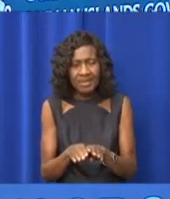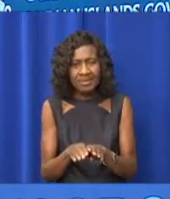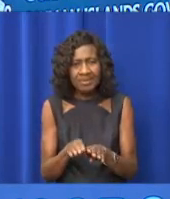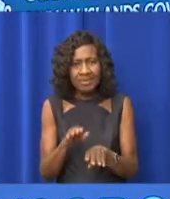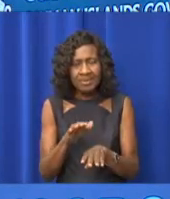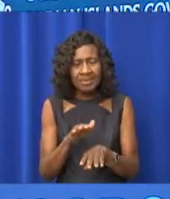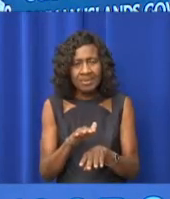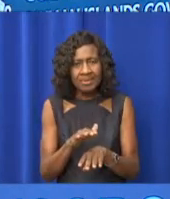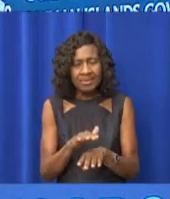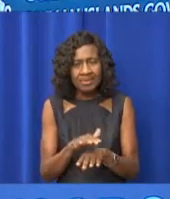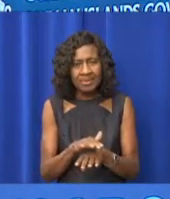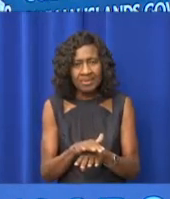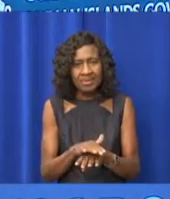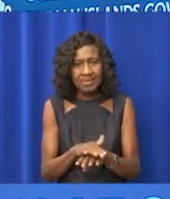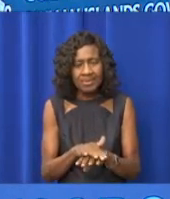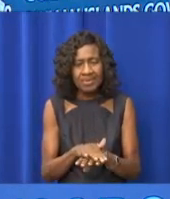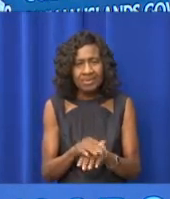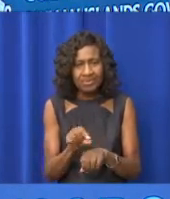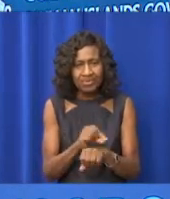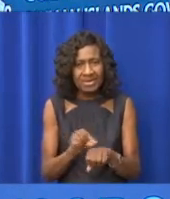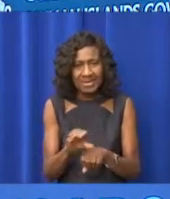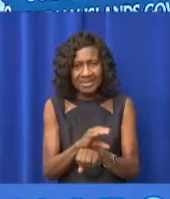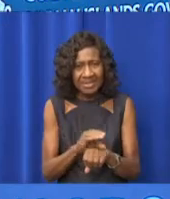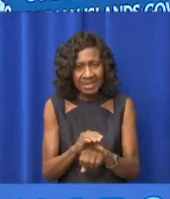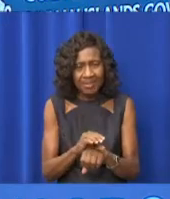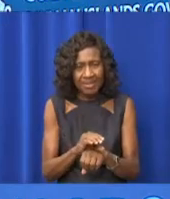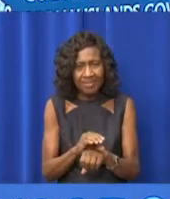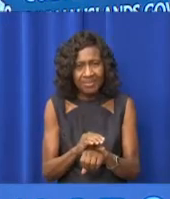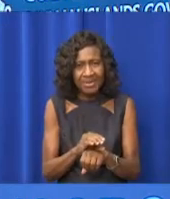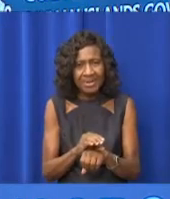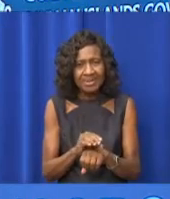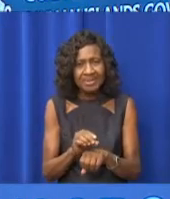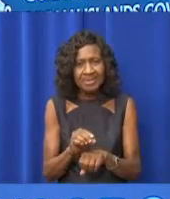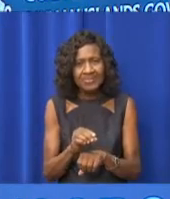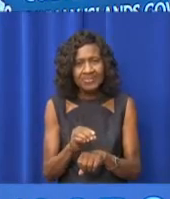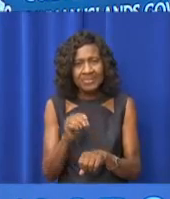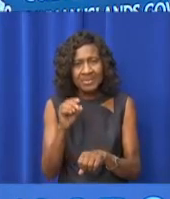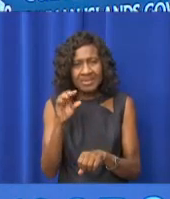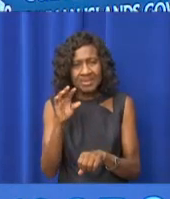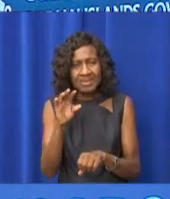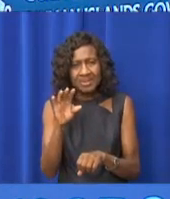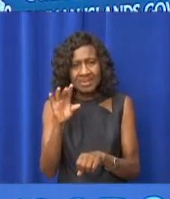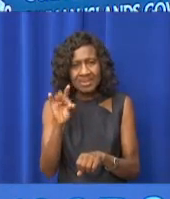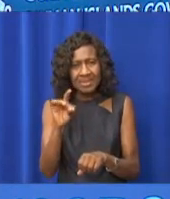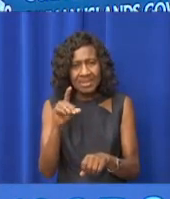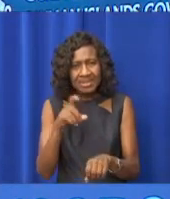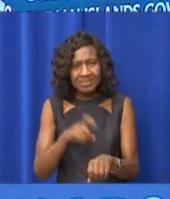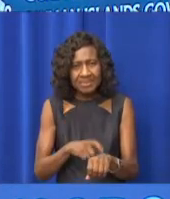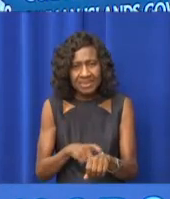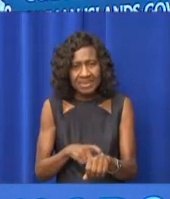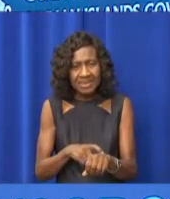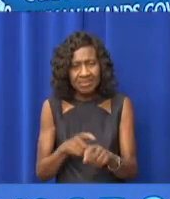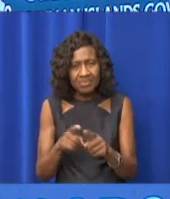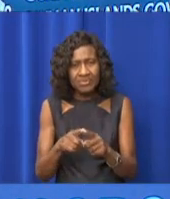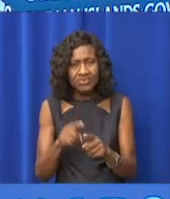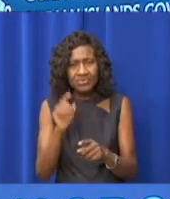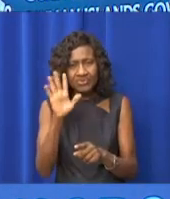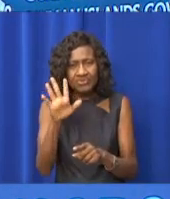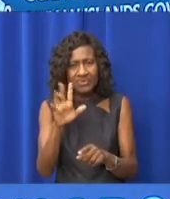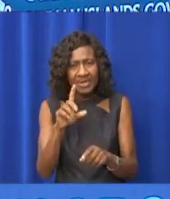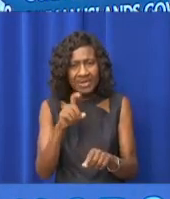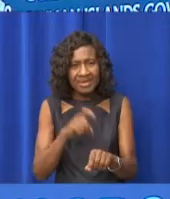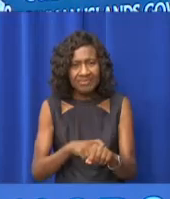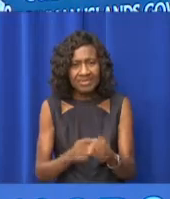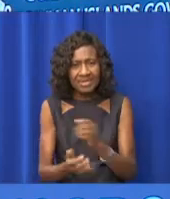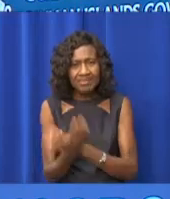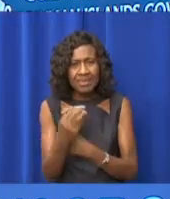that remains in operation here on Grand Cayman as well as on Kim Brack between the hours of 8 p.m. and 5 a.m. nightly,